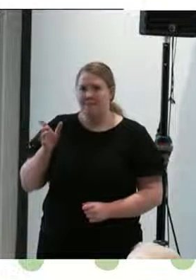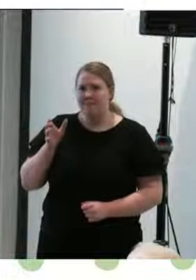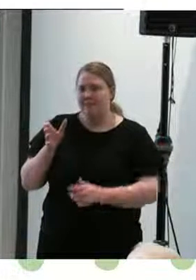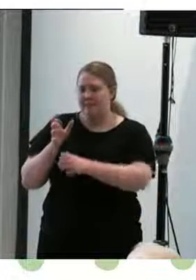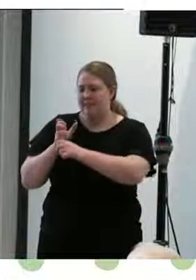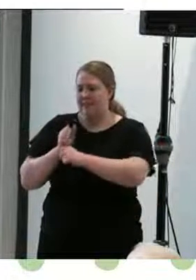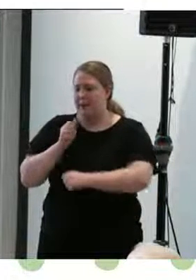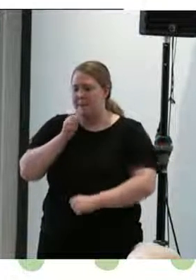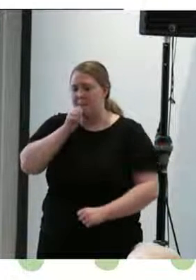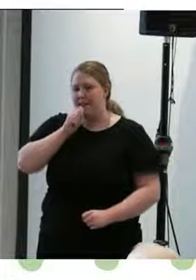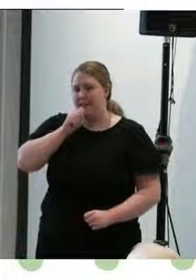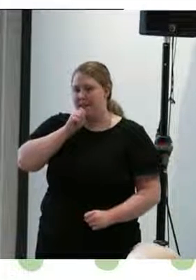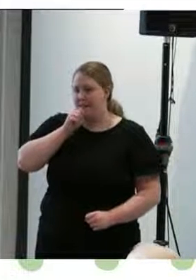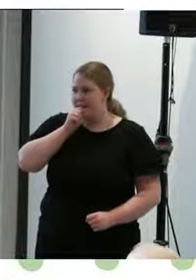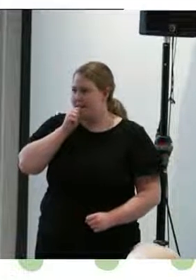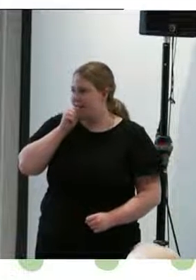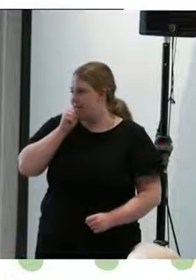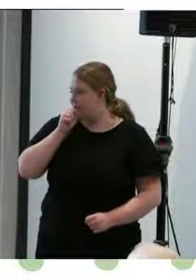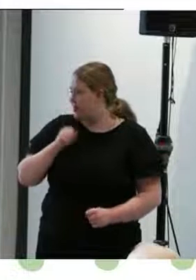Yes, perfect.